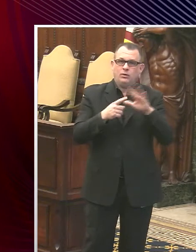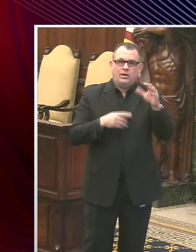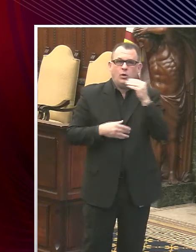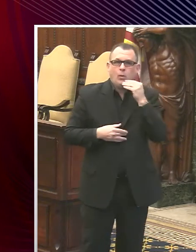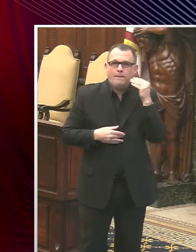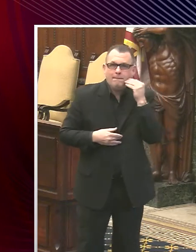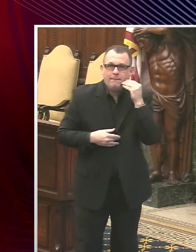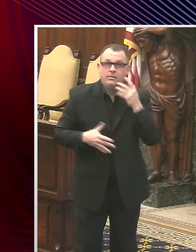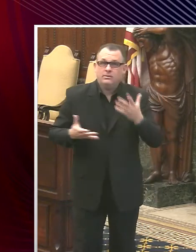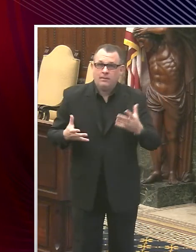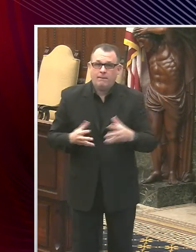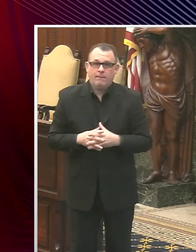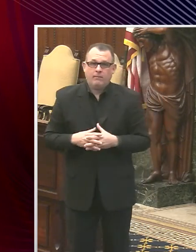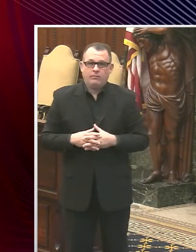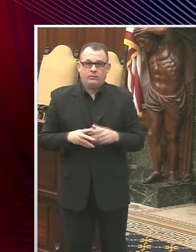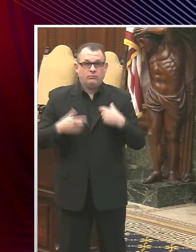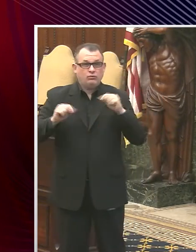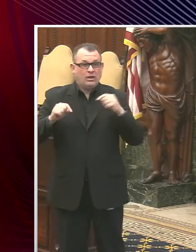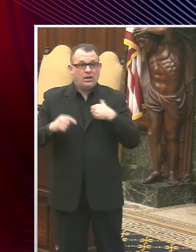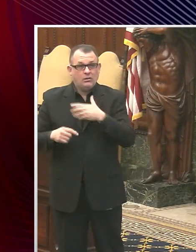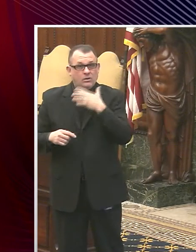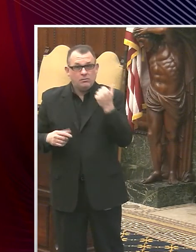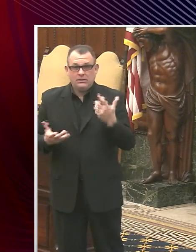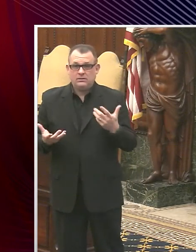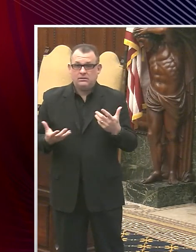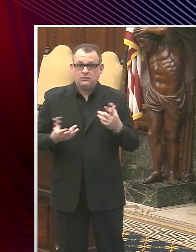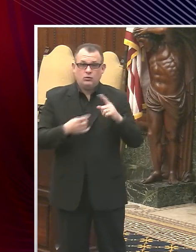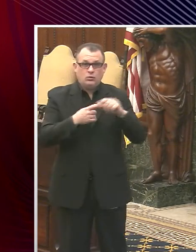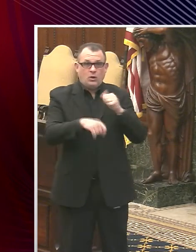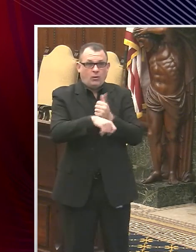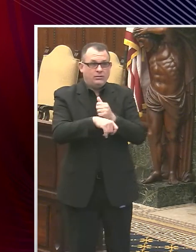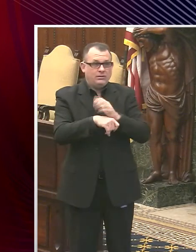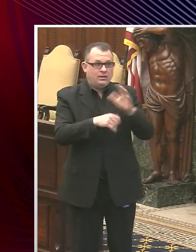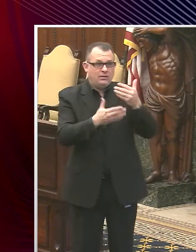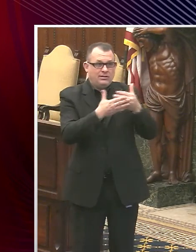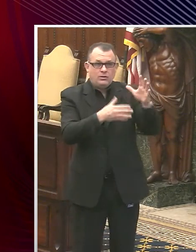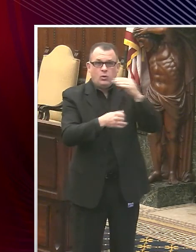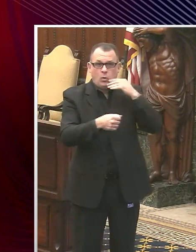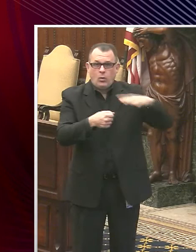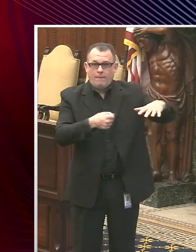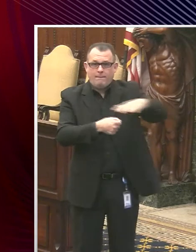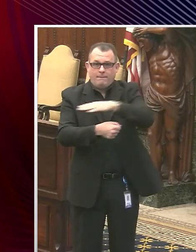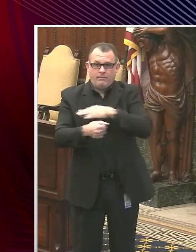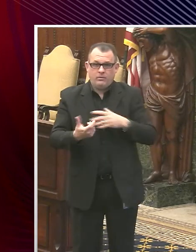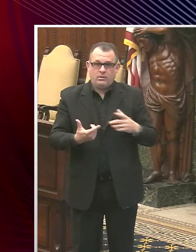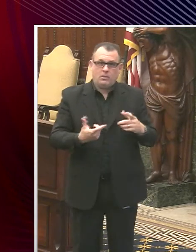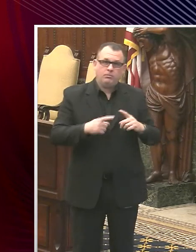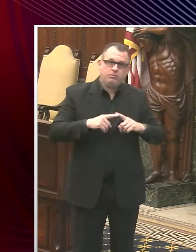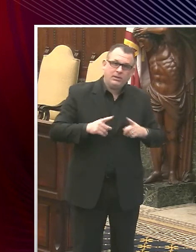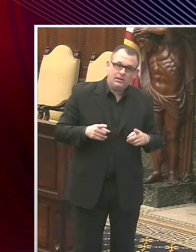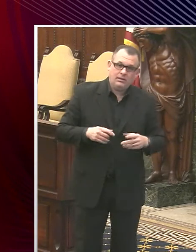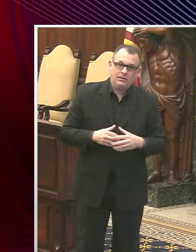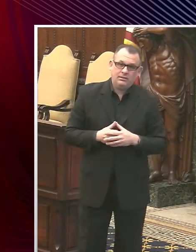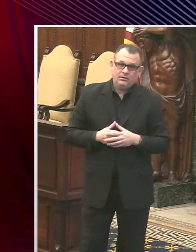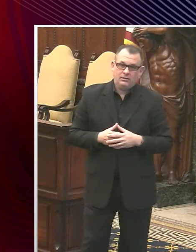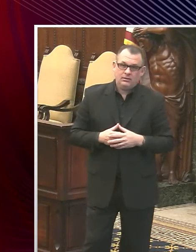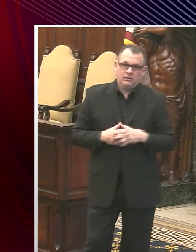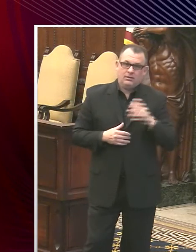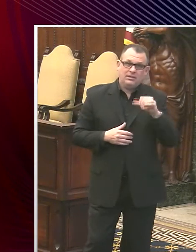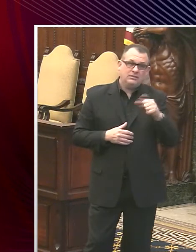so we are doing what we can to do that. I don't have anything other than what we're talking about today to announce on that, but that's the other